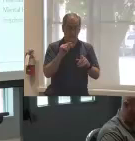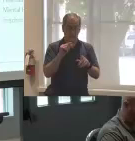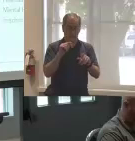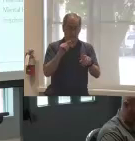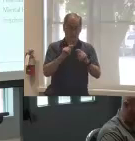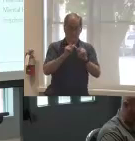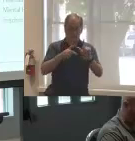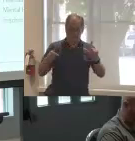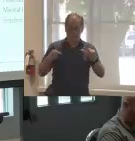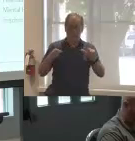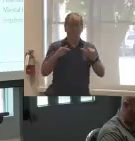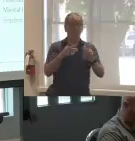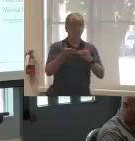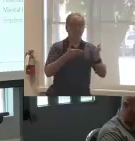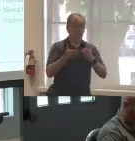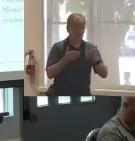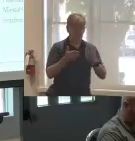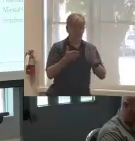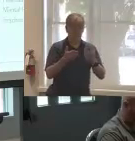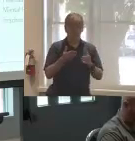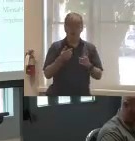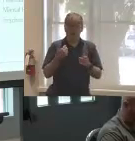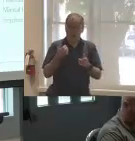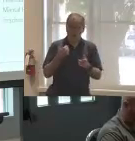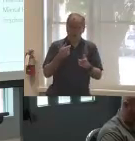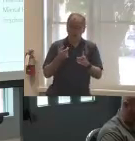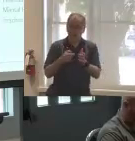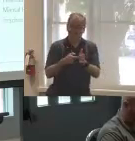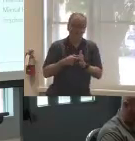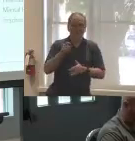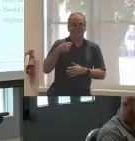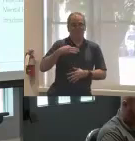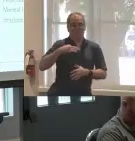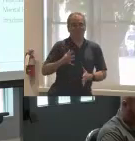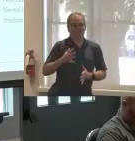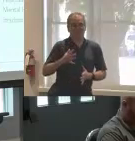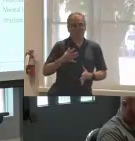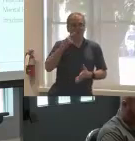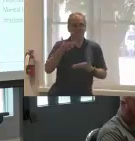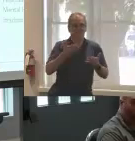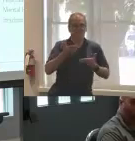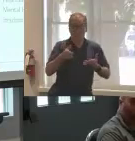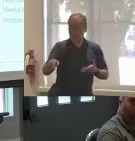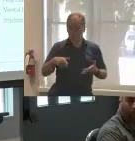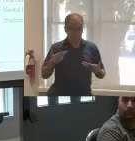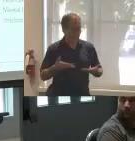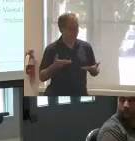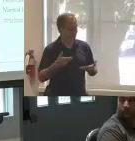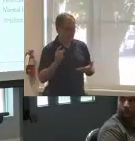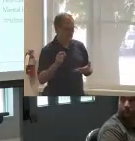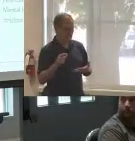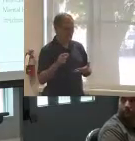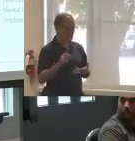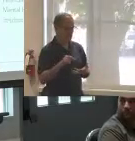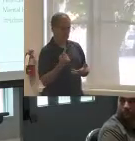on volunteers. And many queer and trans refugee claimants, they need to be active in our community to be recognized by